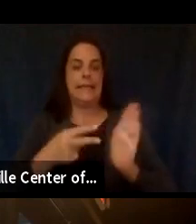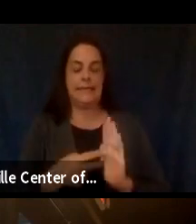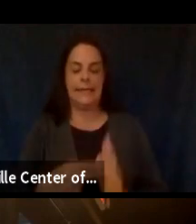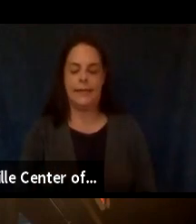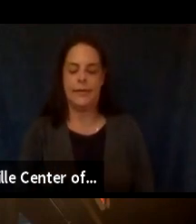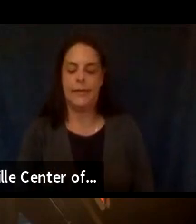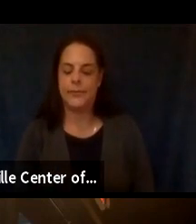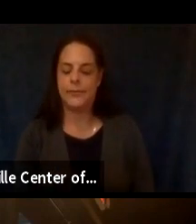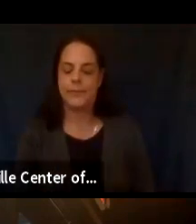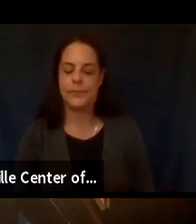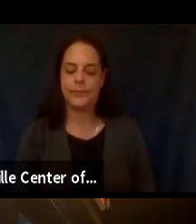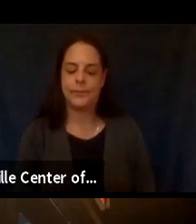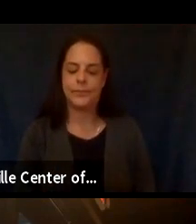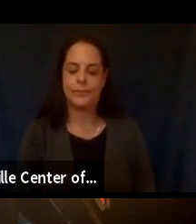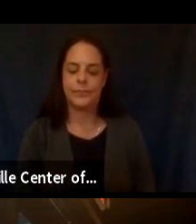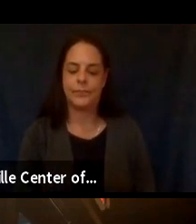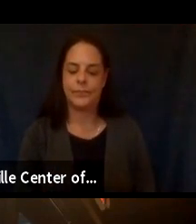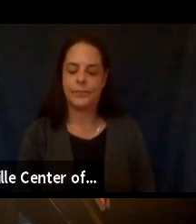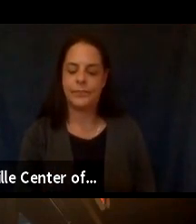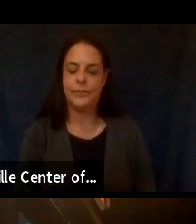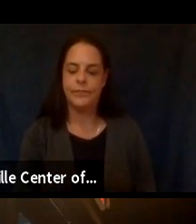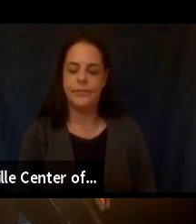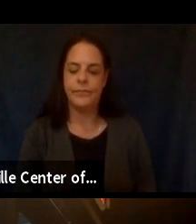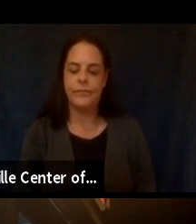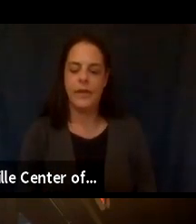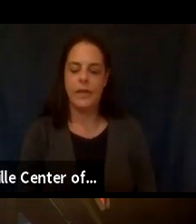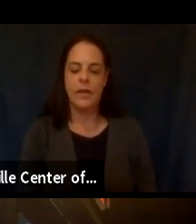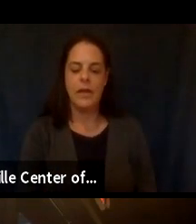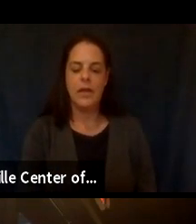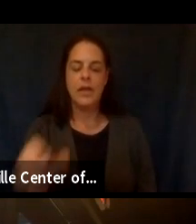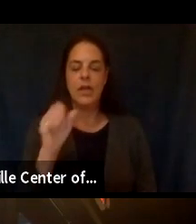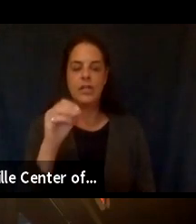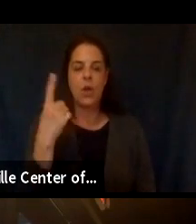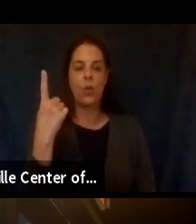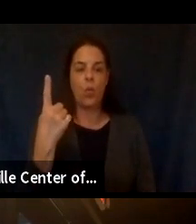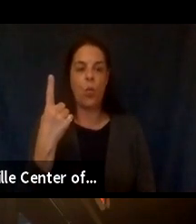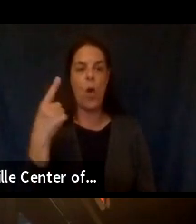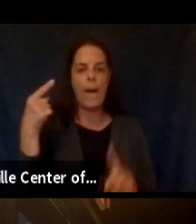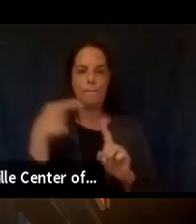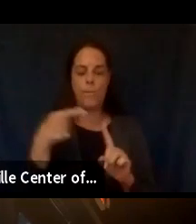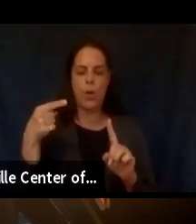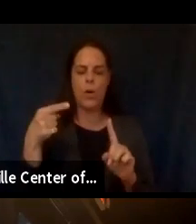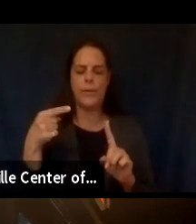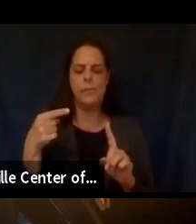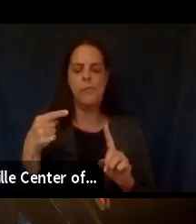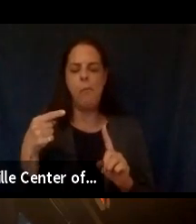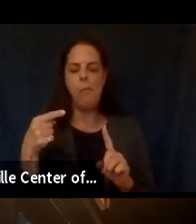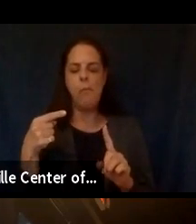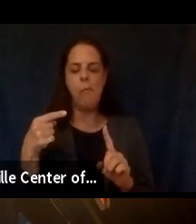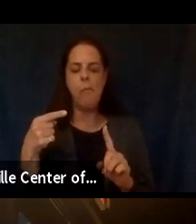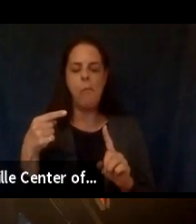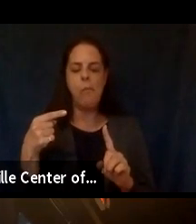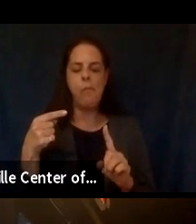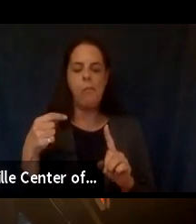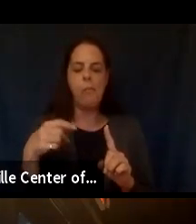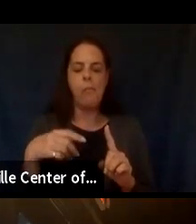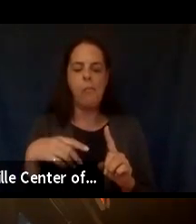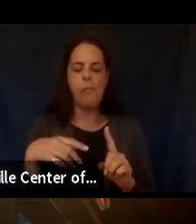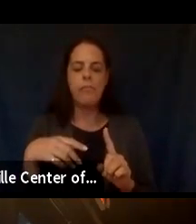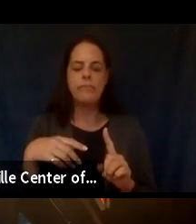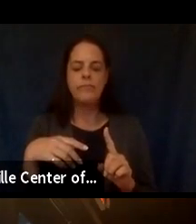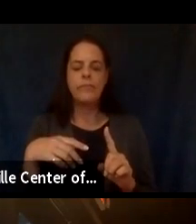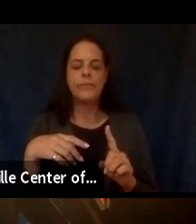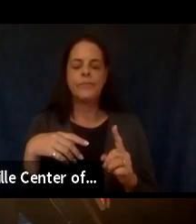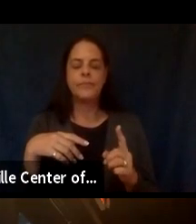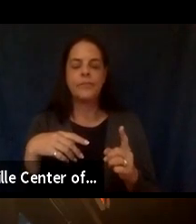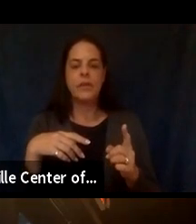So Dr. Shamiya, just a point here, and that is we have in a way two different roles, if you want to think